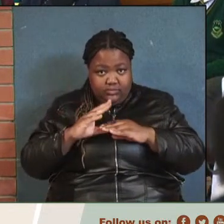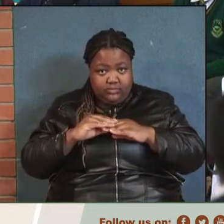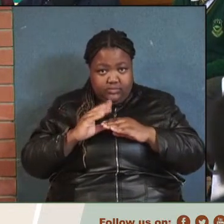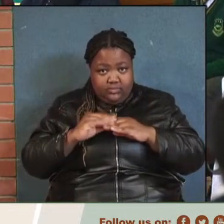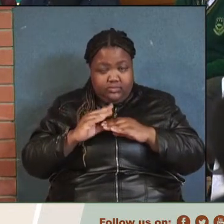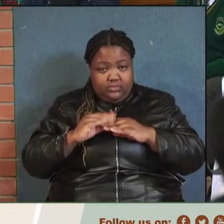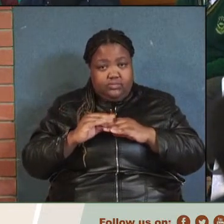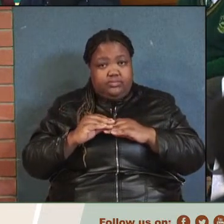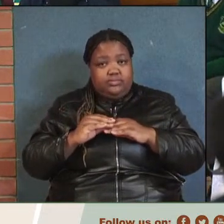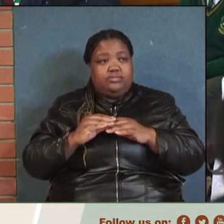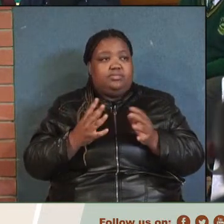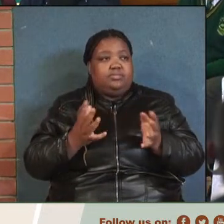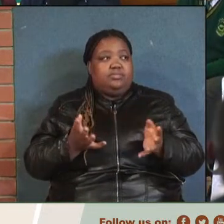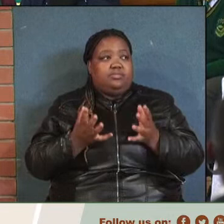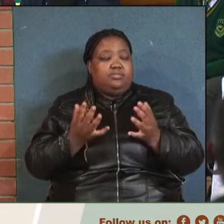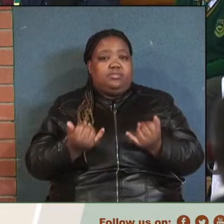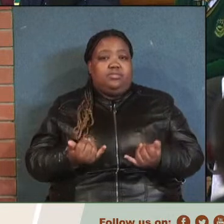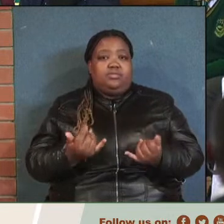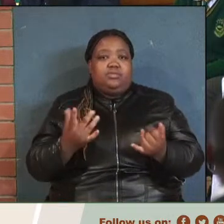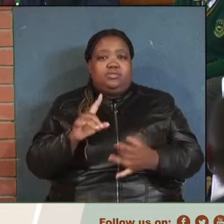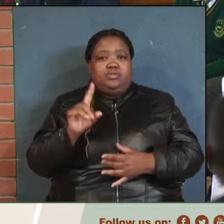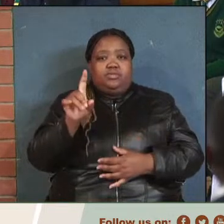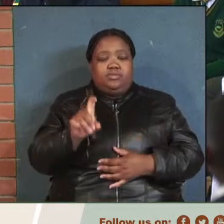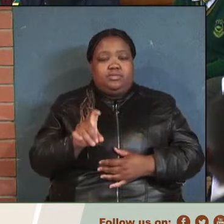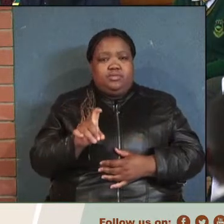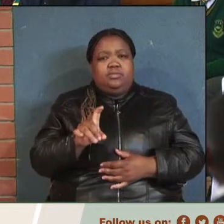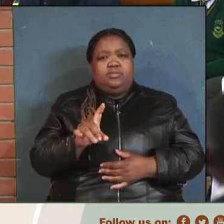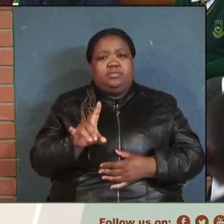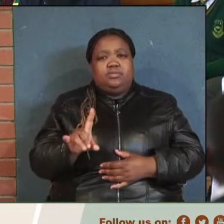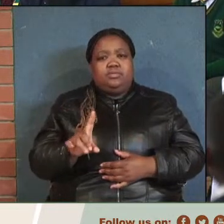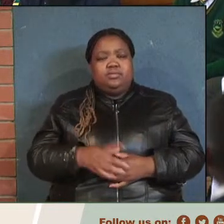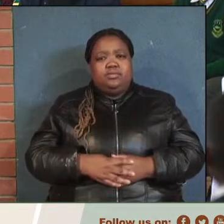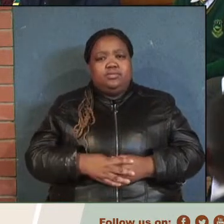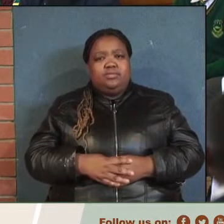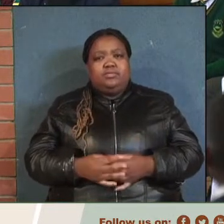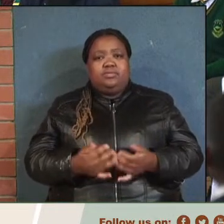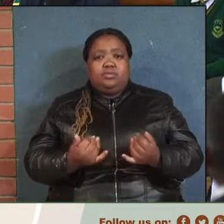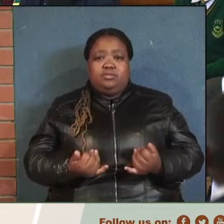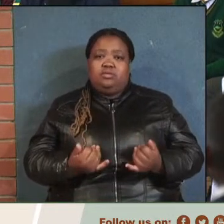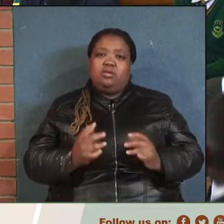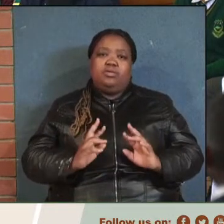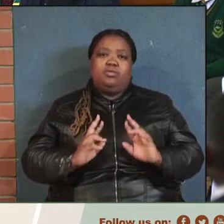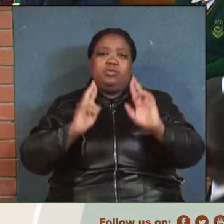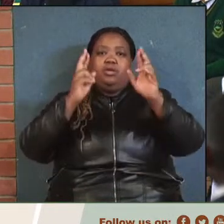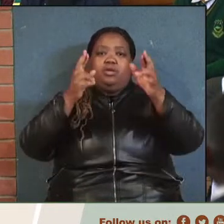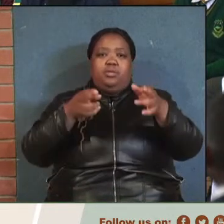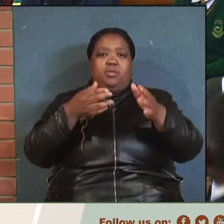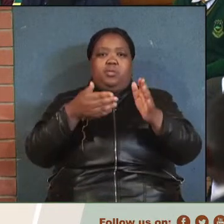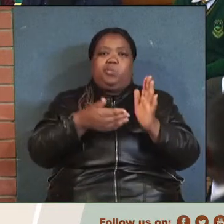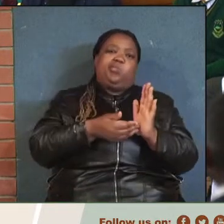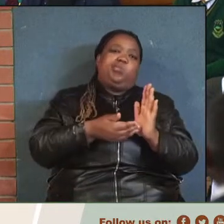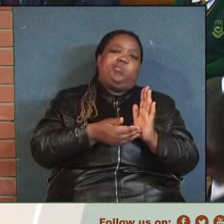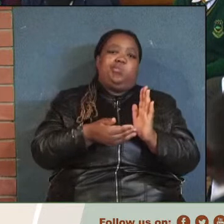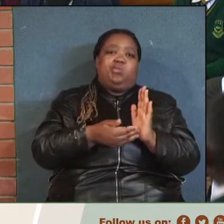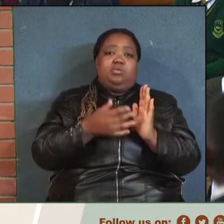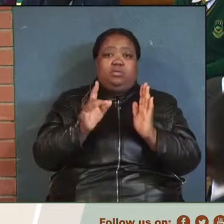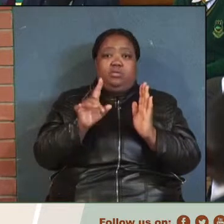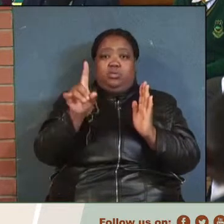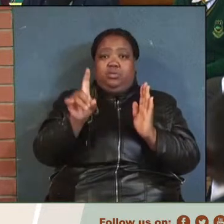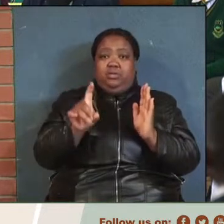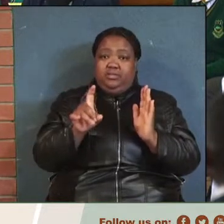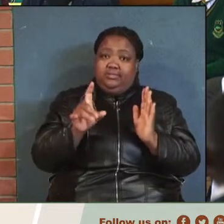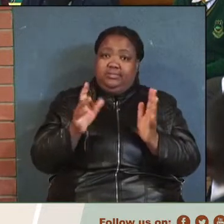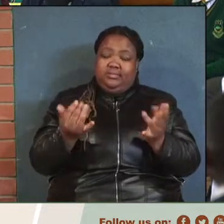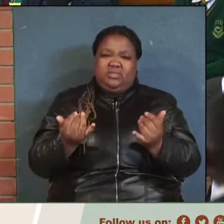You are basically asking a question that is in our report. The question you are asking